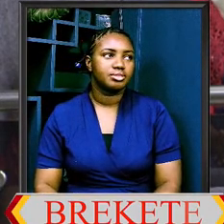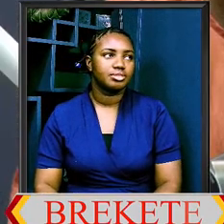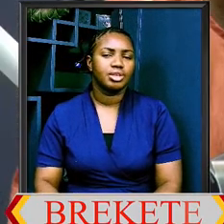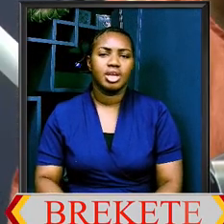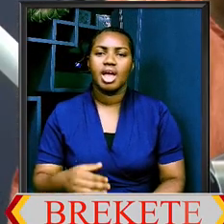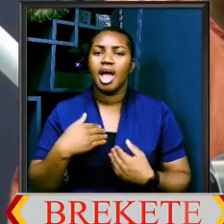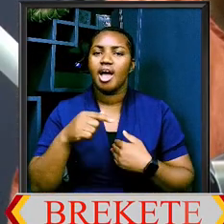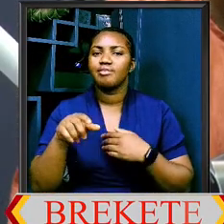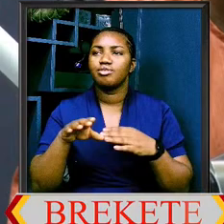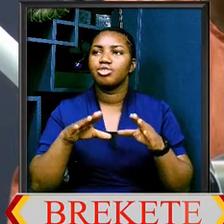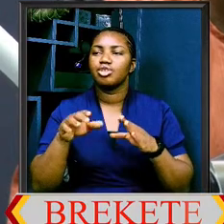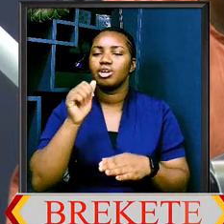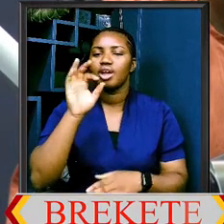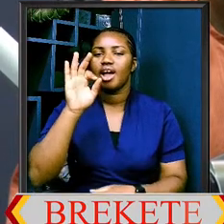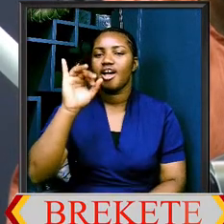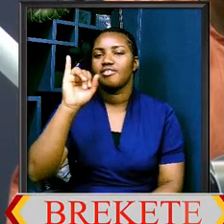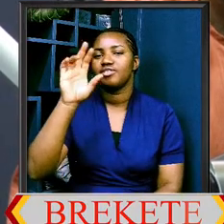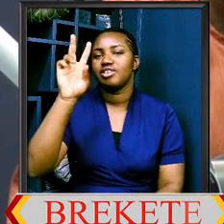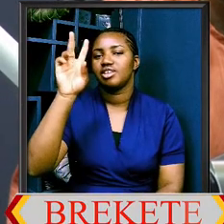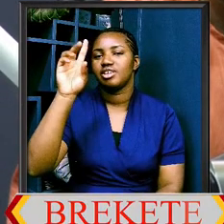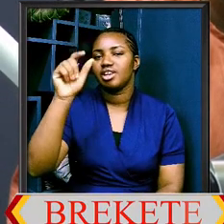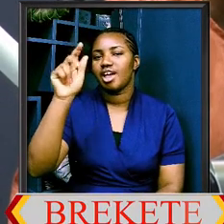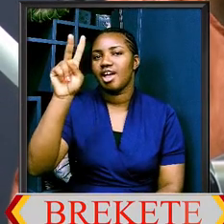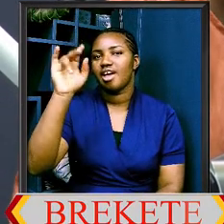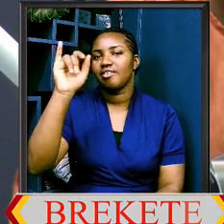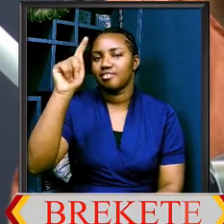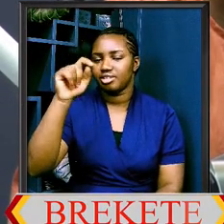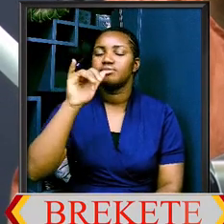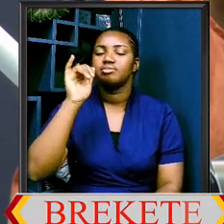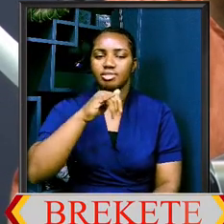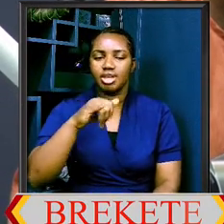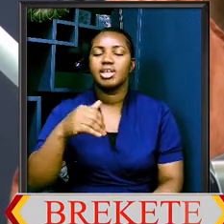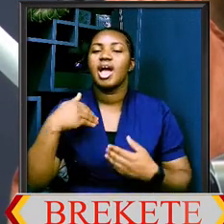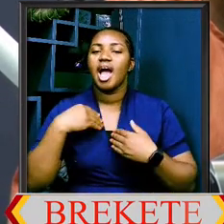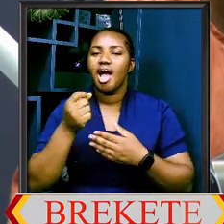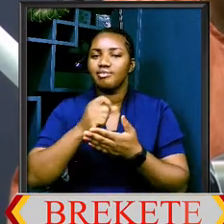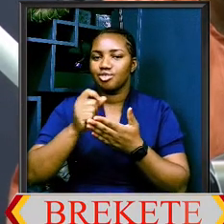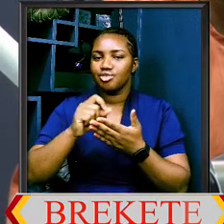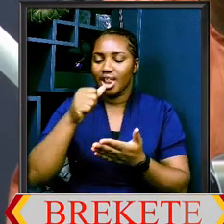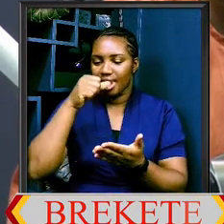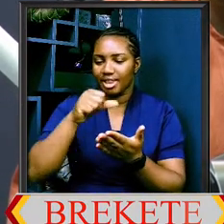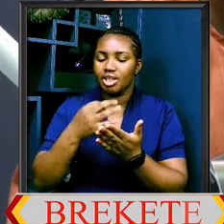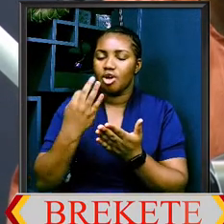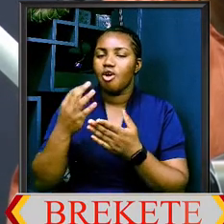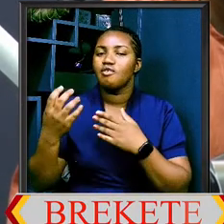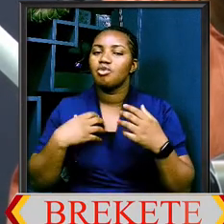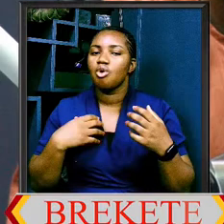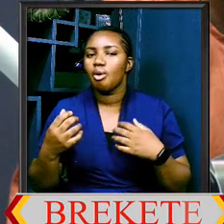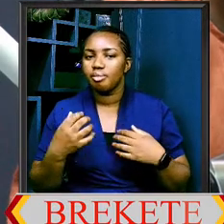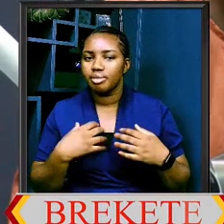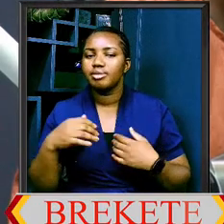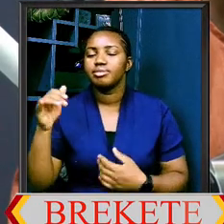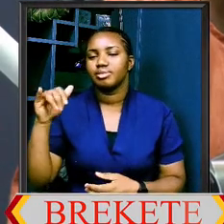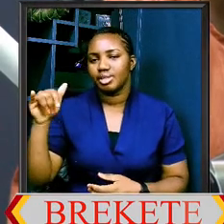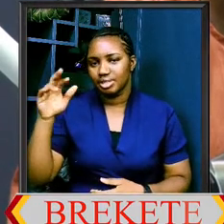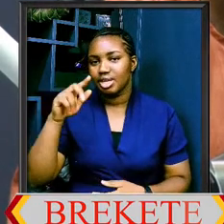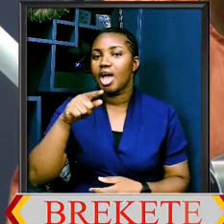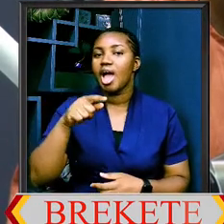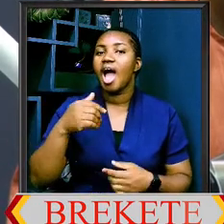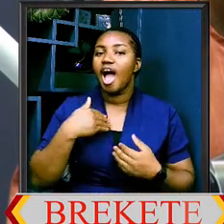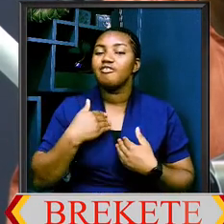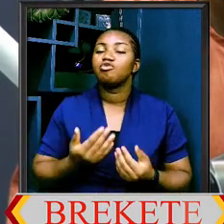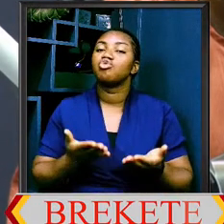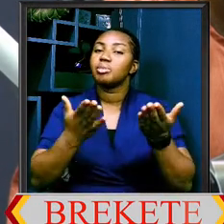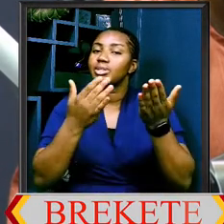You don't do affidavit? Yes, sir. You don't write letter of complaint? Yes, sir. You don't submit